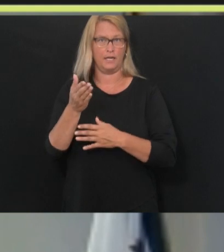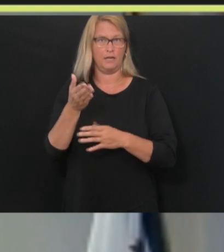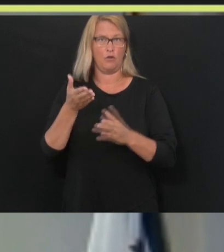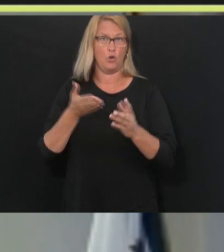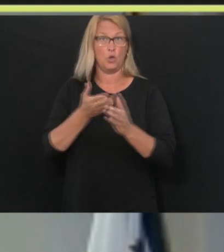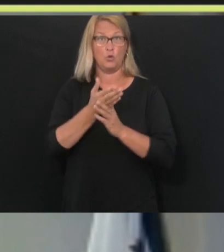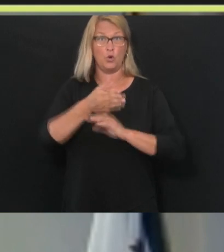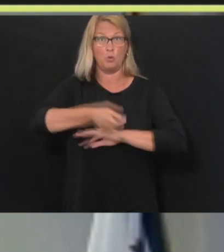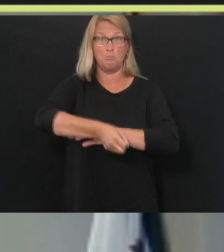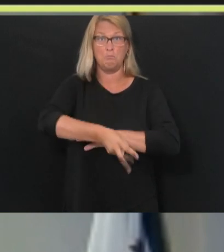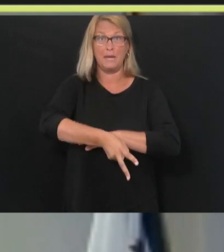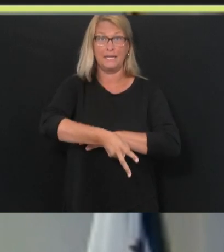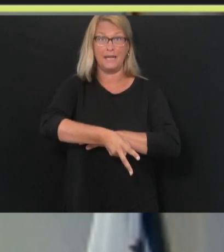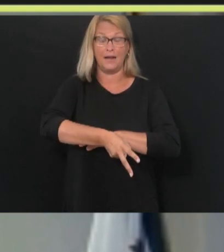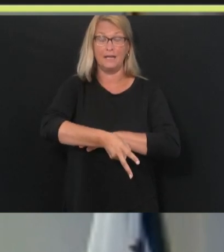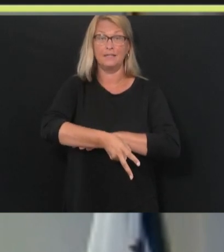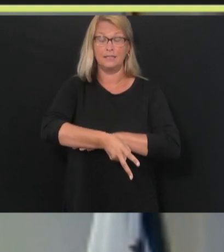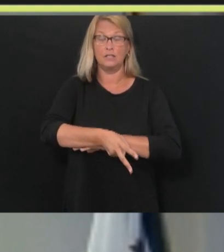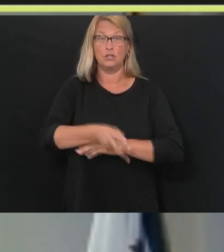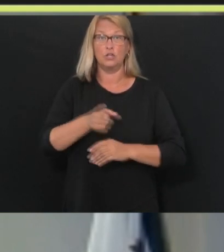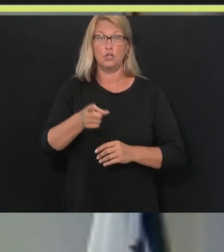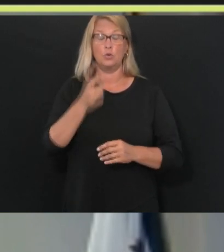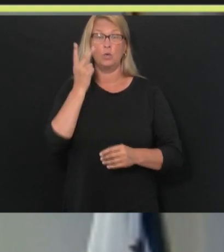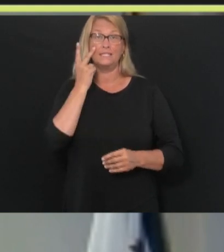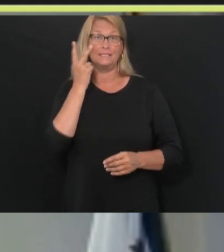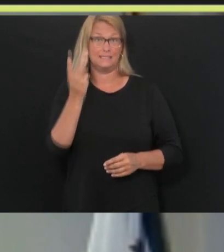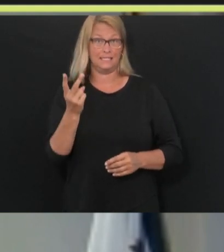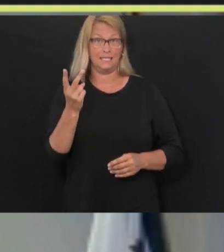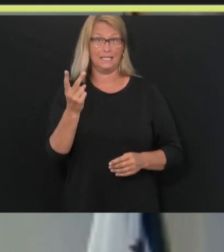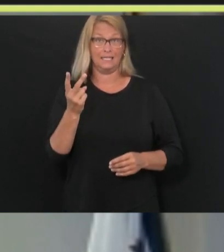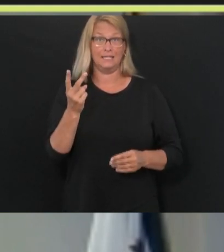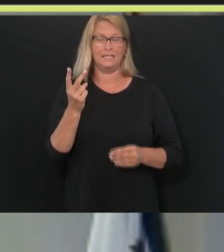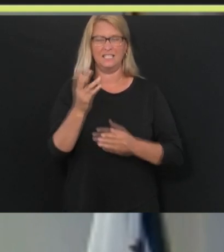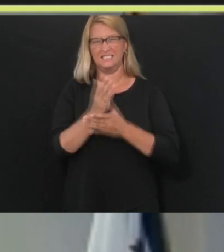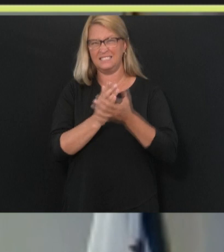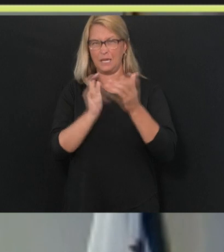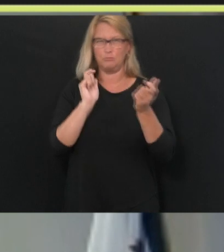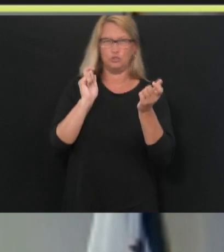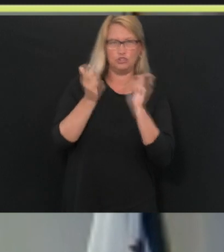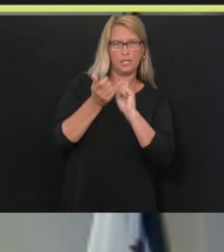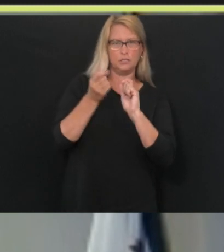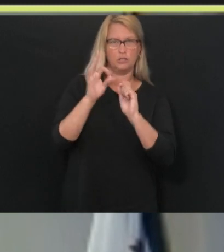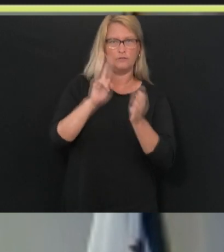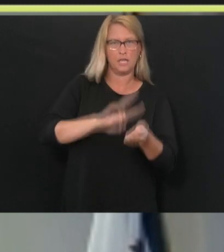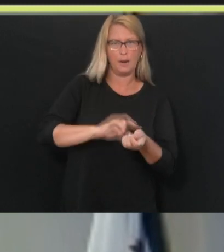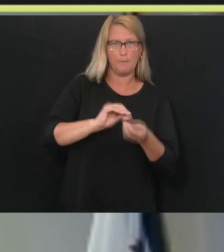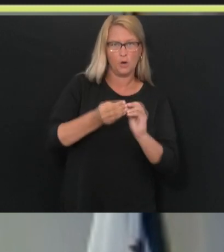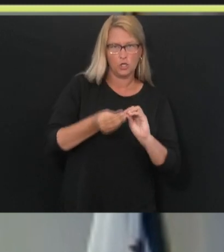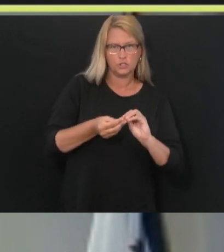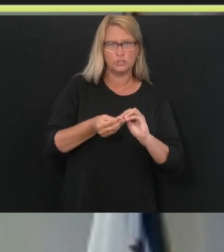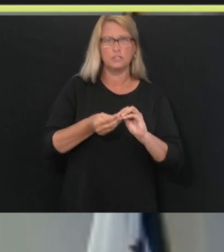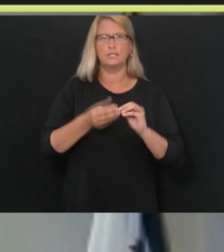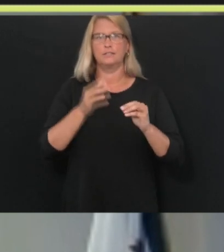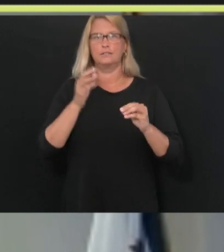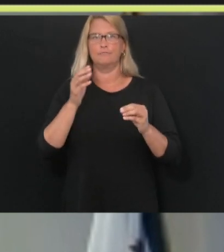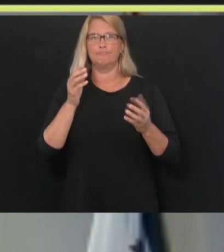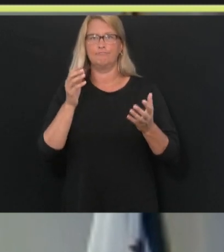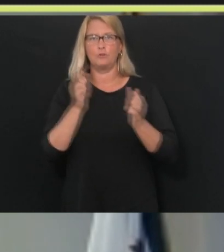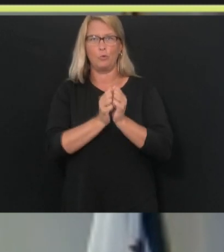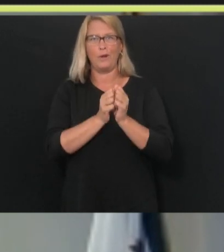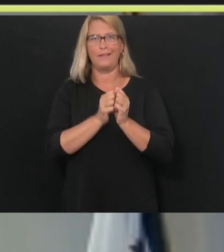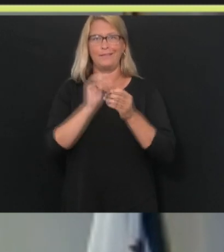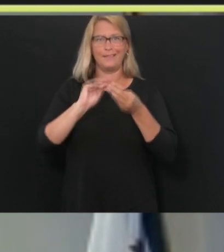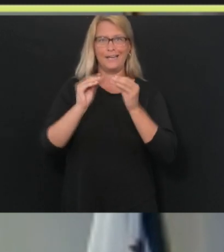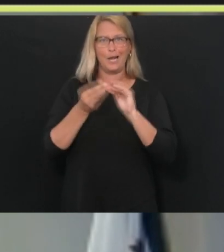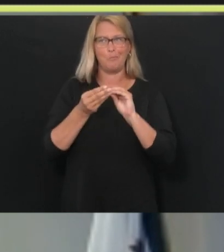of the previous day. There will always be some adjustment of numbers and reports at the local level with regard to numbers